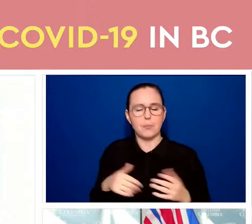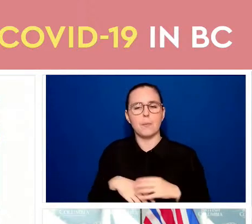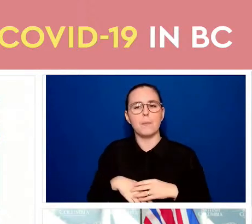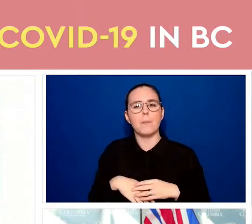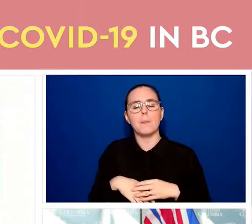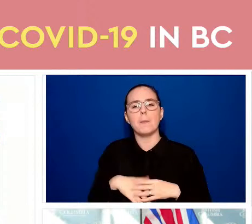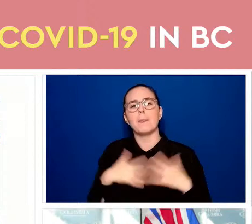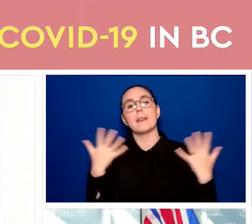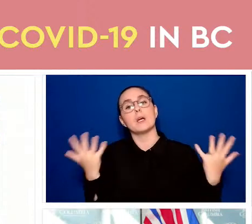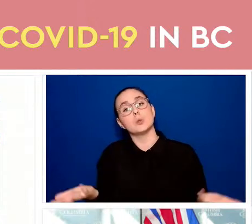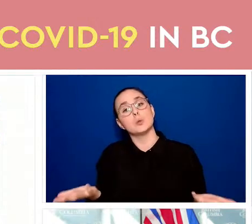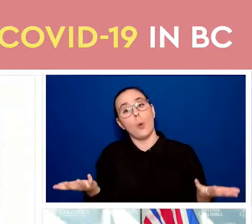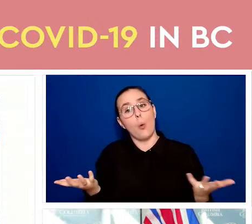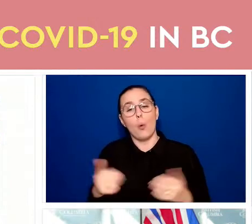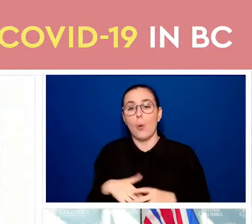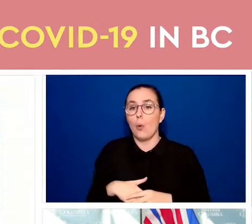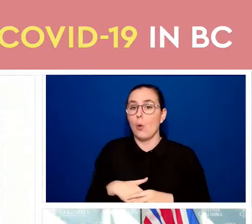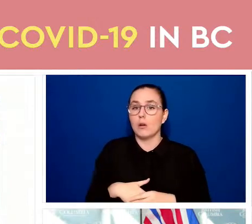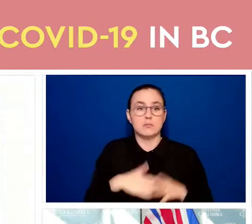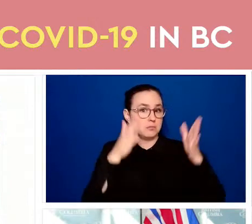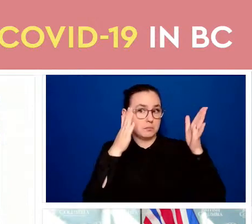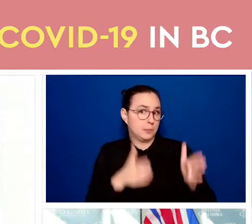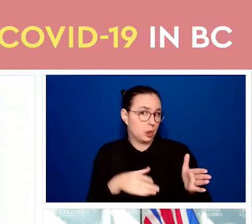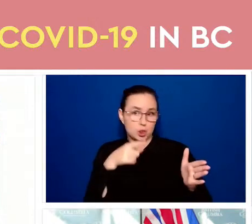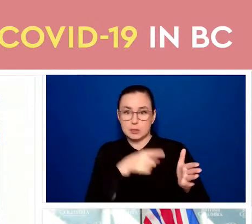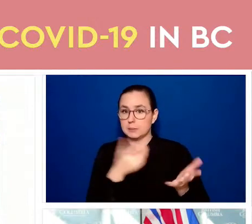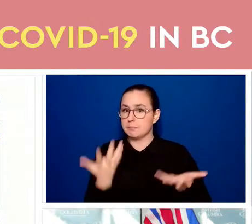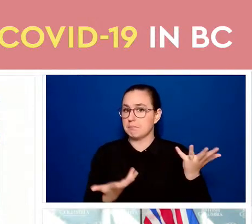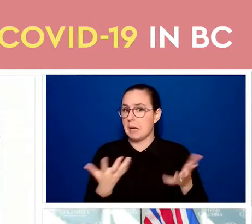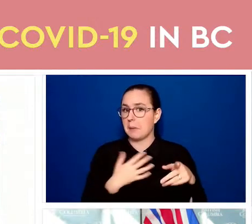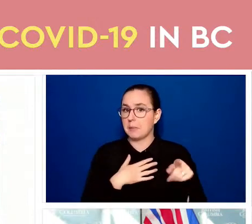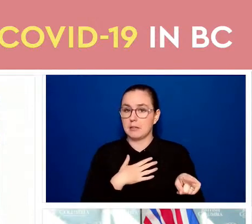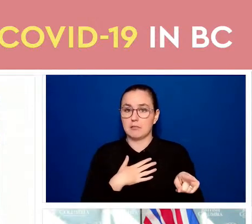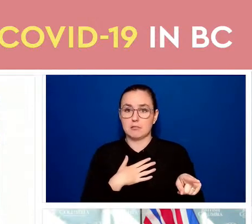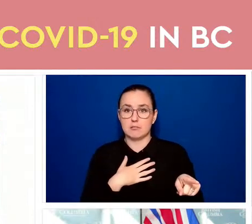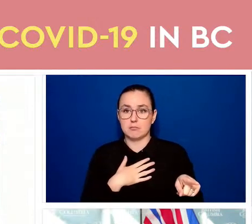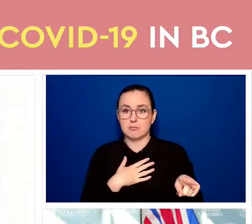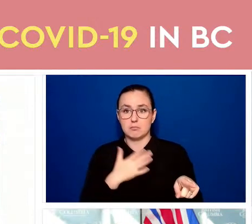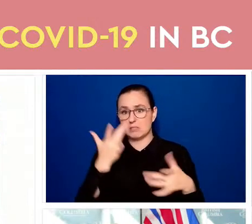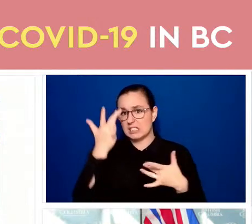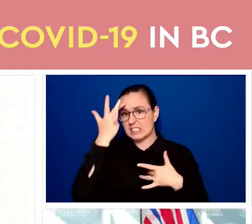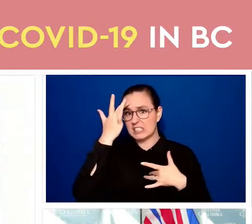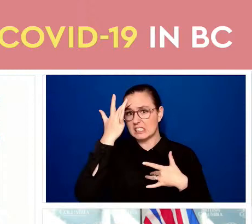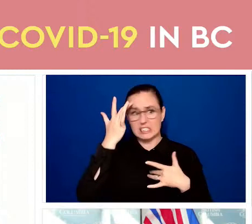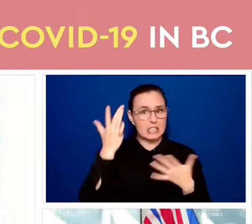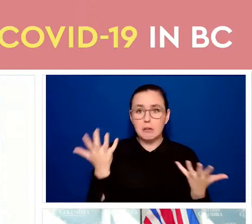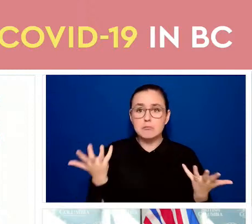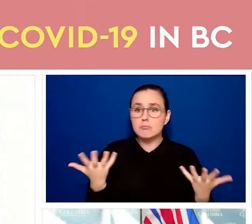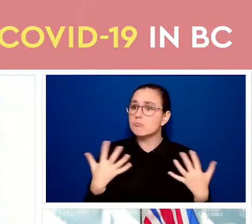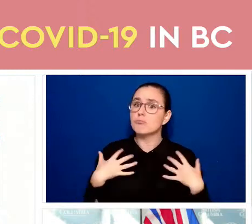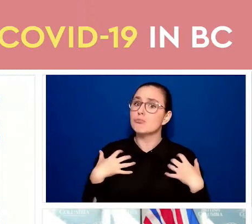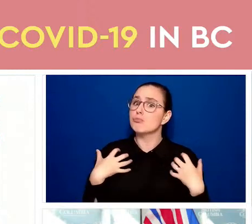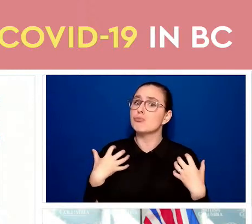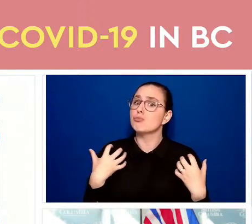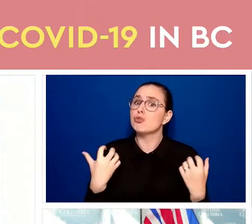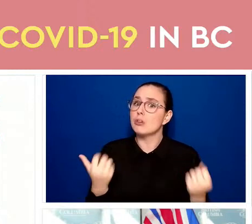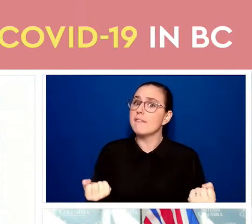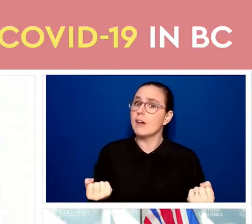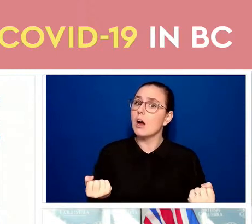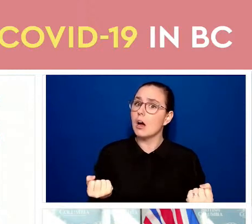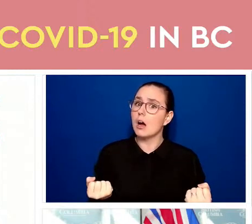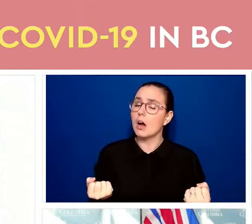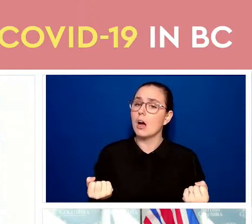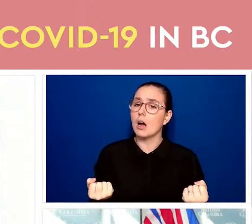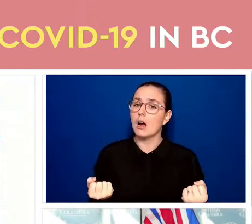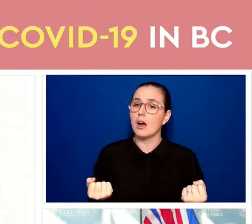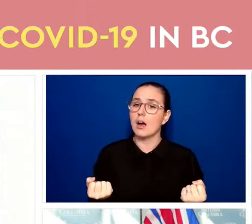longer considered an active case because they have recovered from their acute COVID illness, they are still included as a COVID